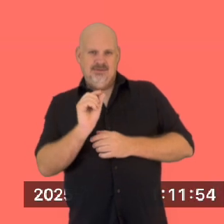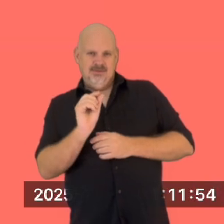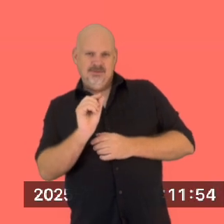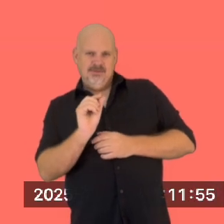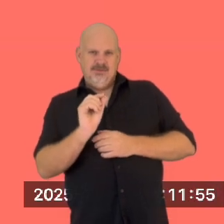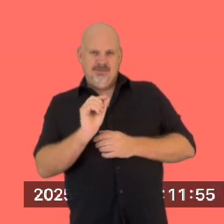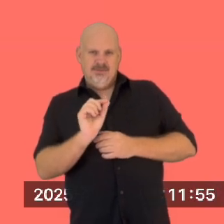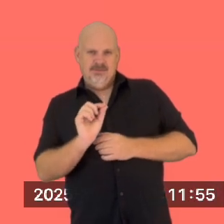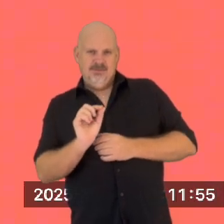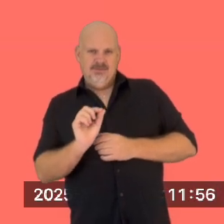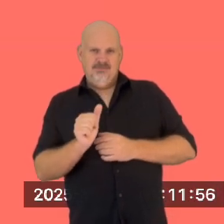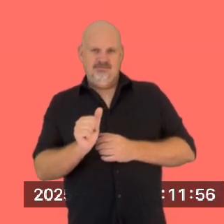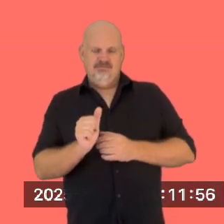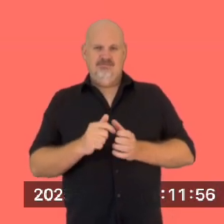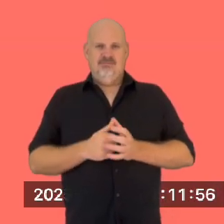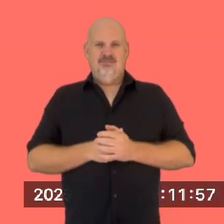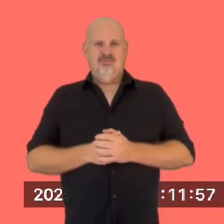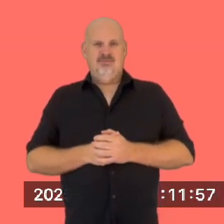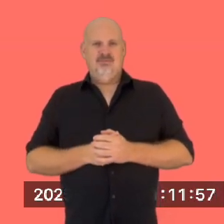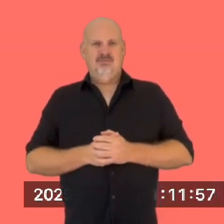There we go, nice little thorn on there.